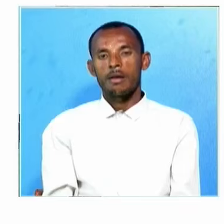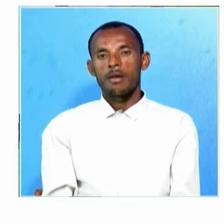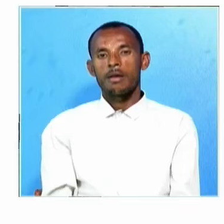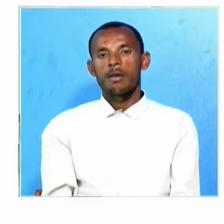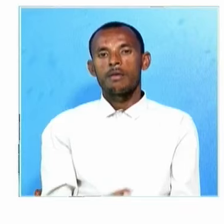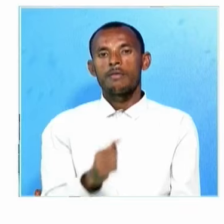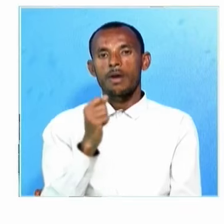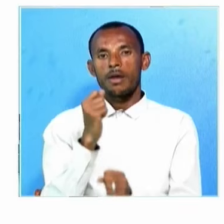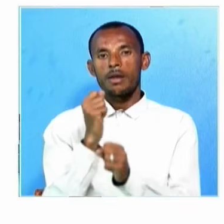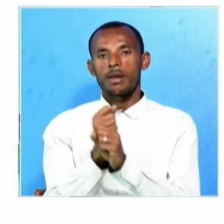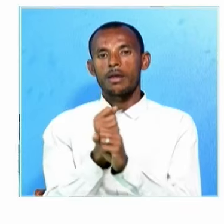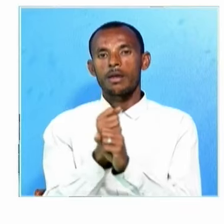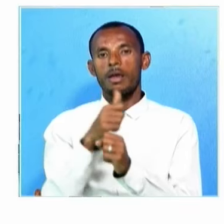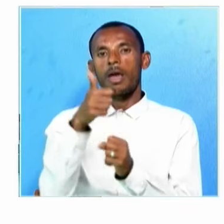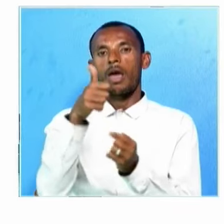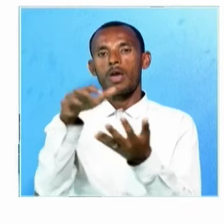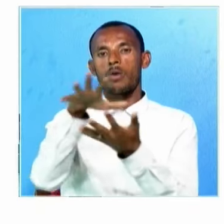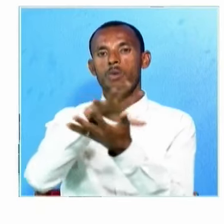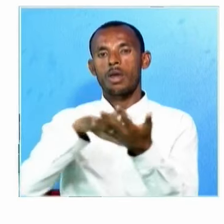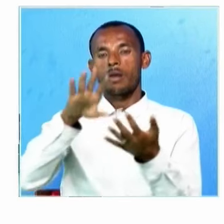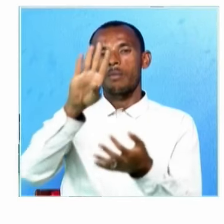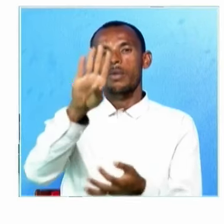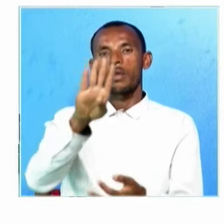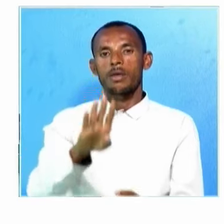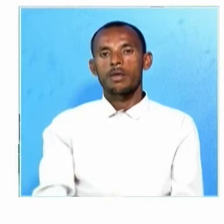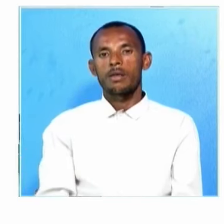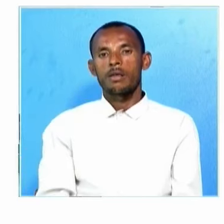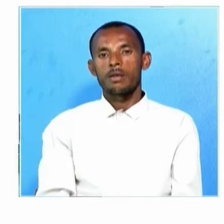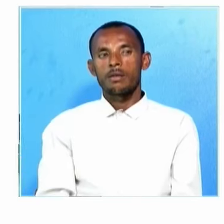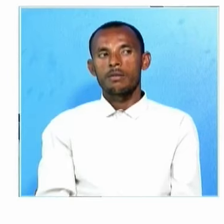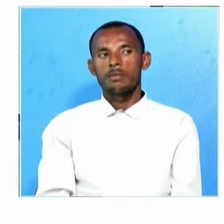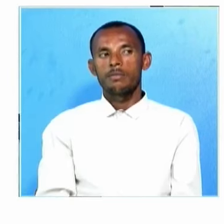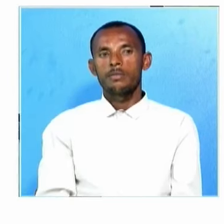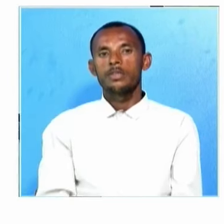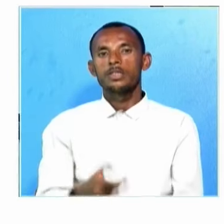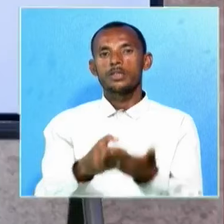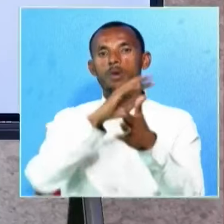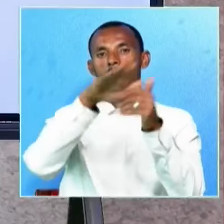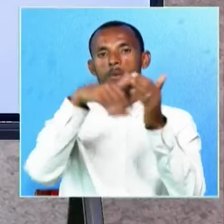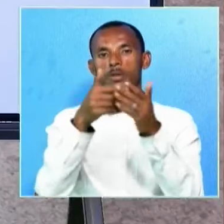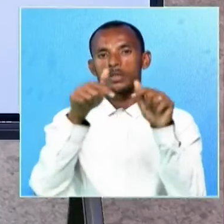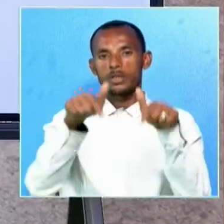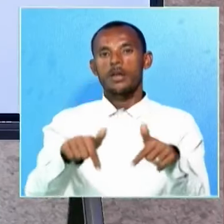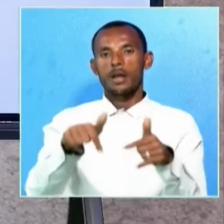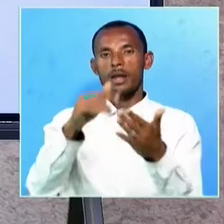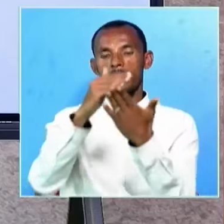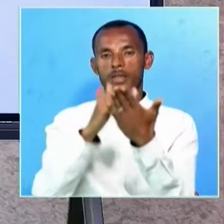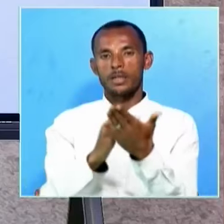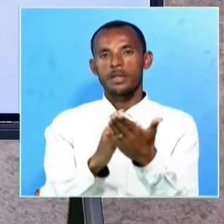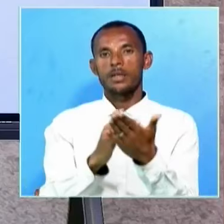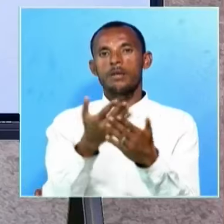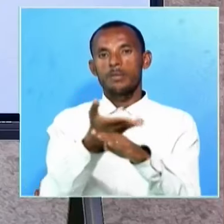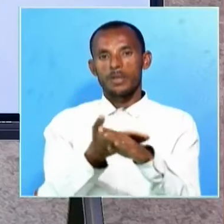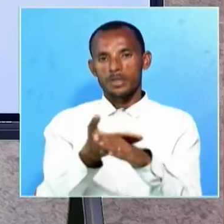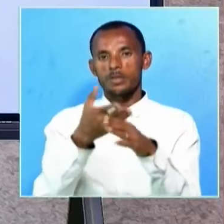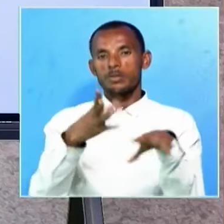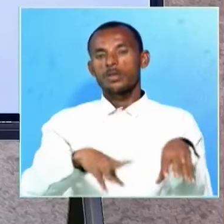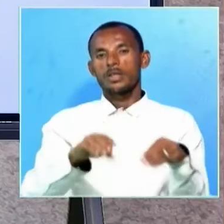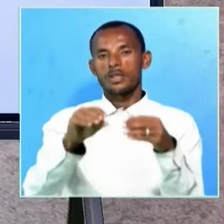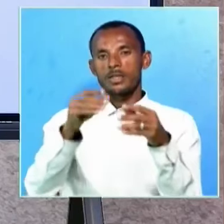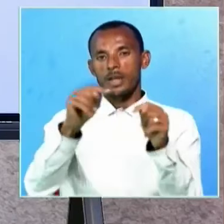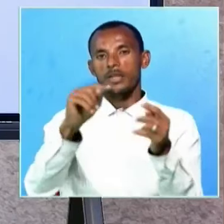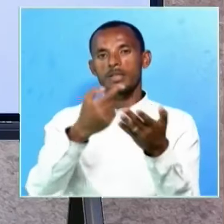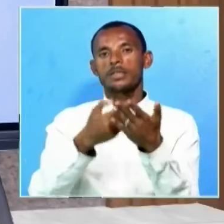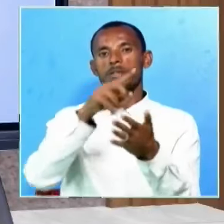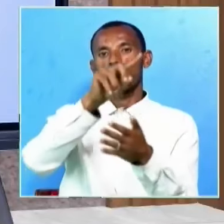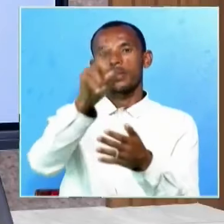find A union B. This is all about today's lesson. Please, students, try this